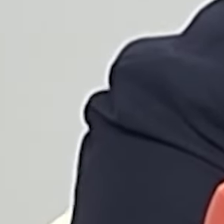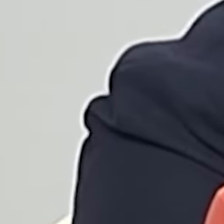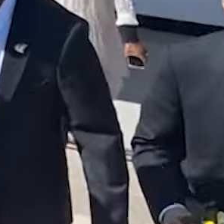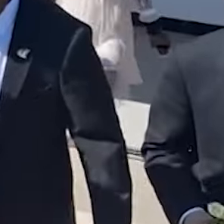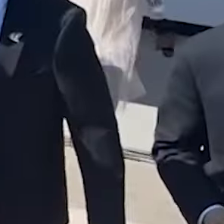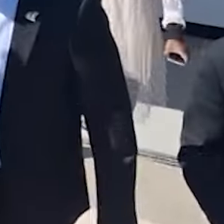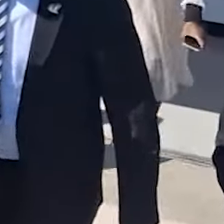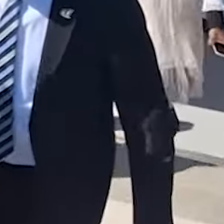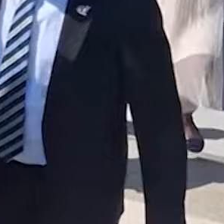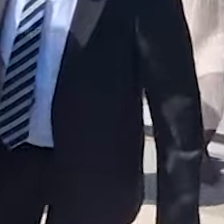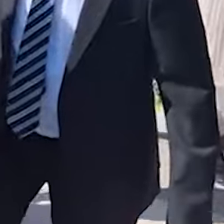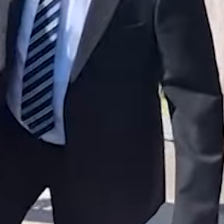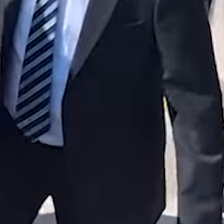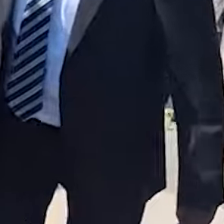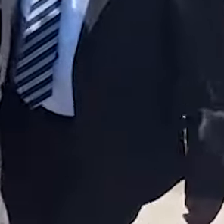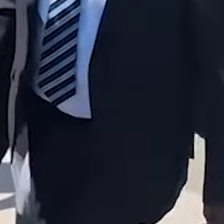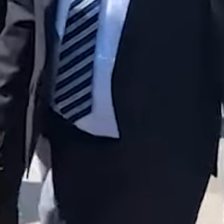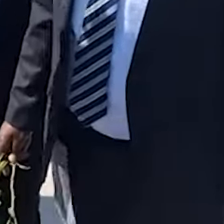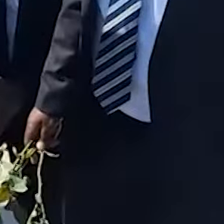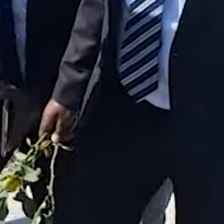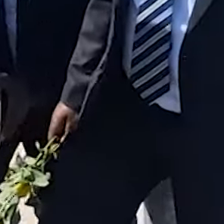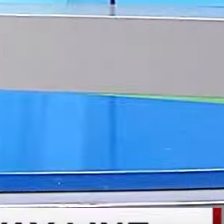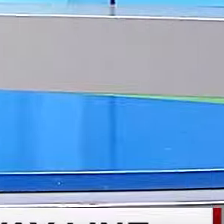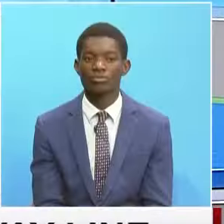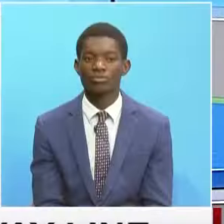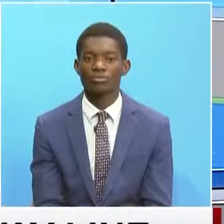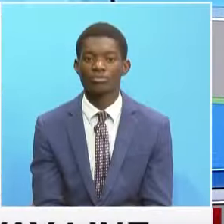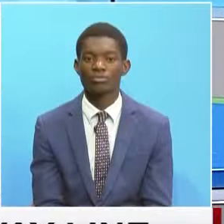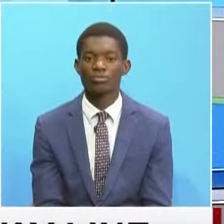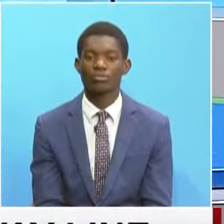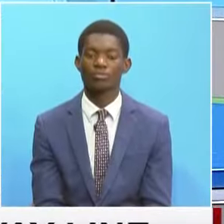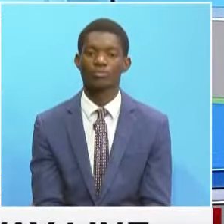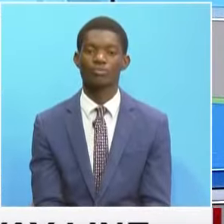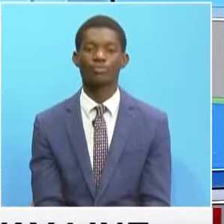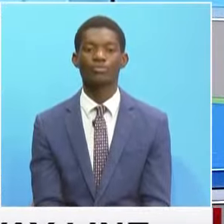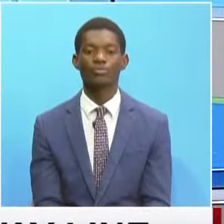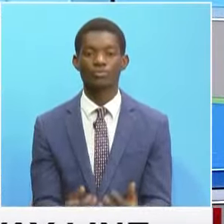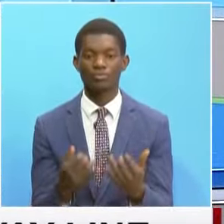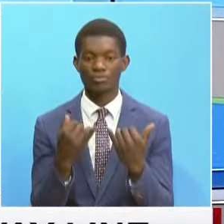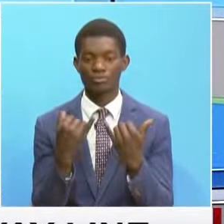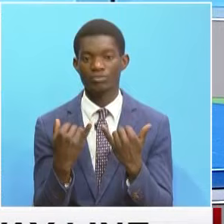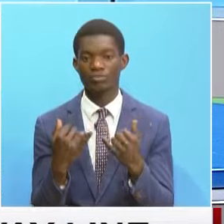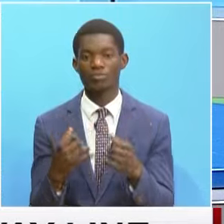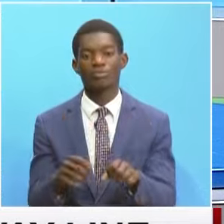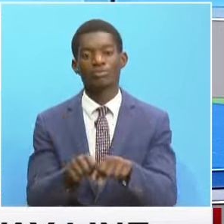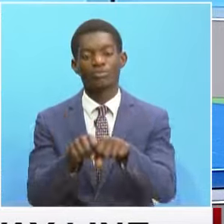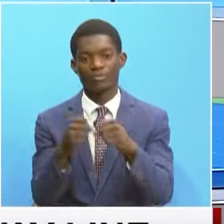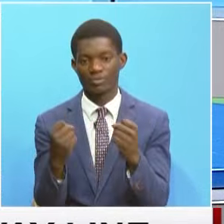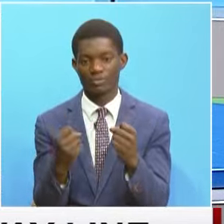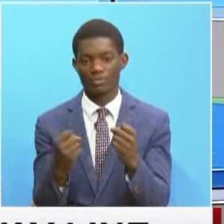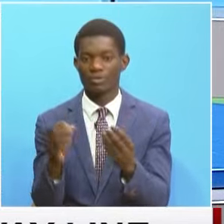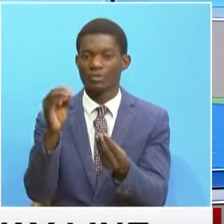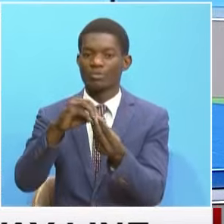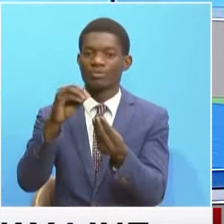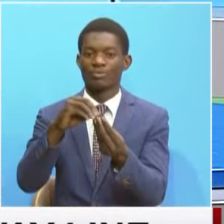Africa. Sarah Miti reporting for Zanis in Chongwe. We now take our first break. Join us for more